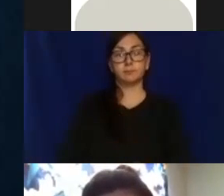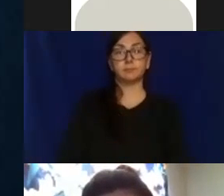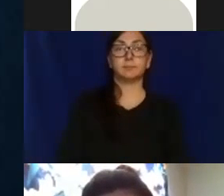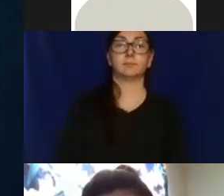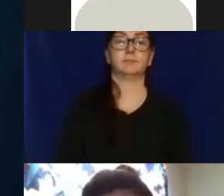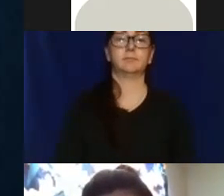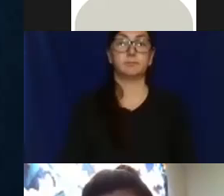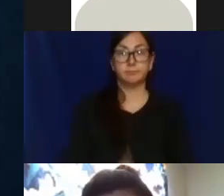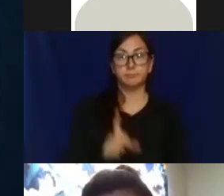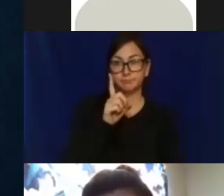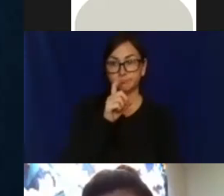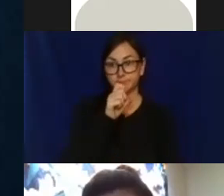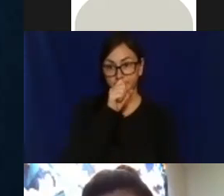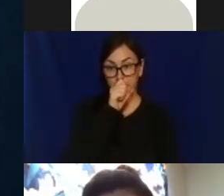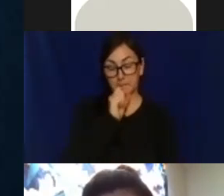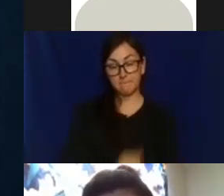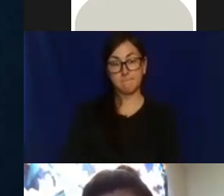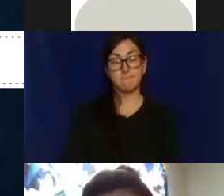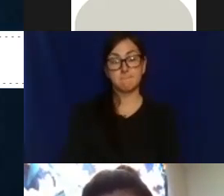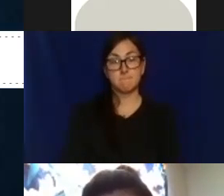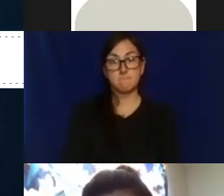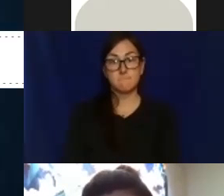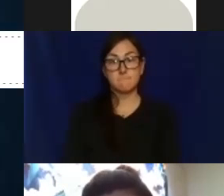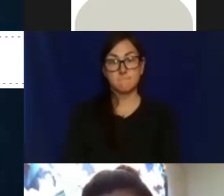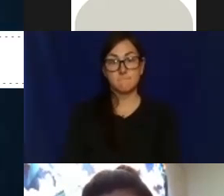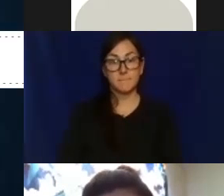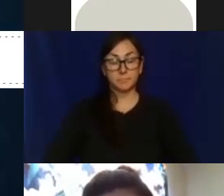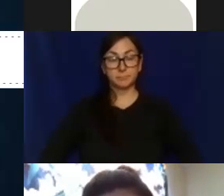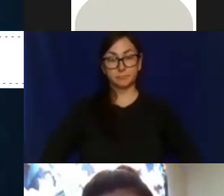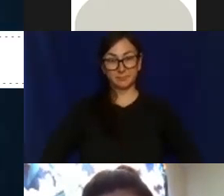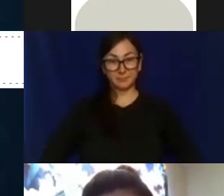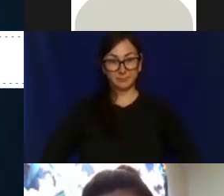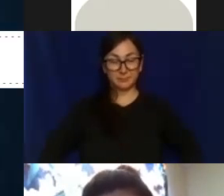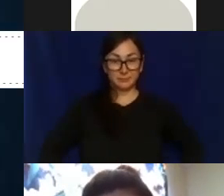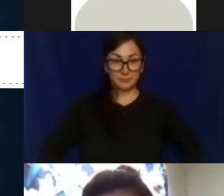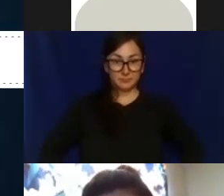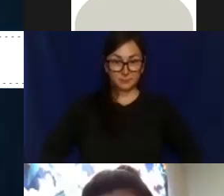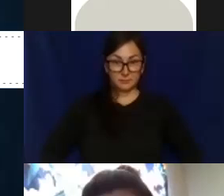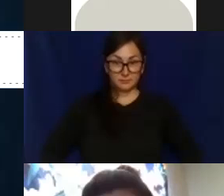on, let me do it this way. I can draw it, hydrogen bonded, oops, capital